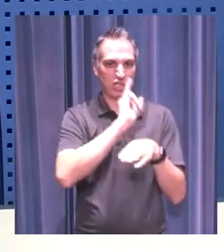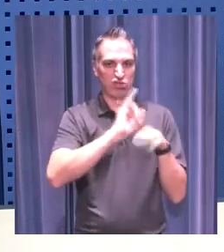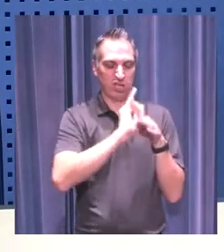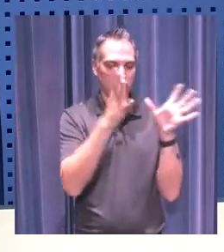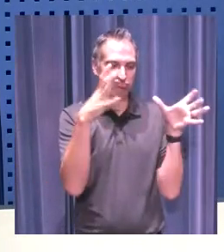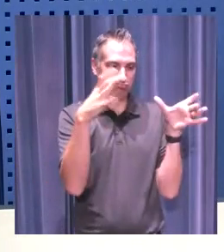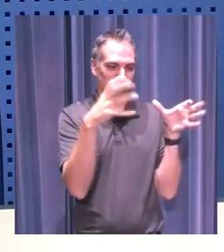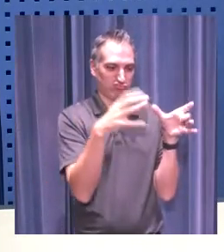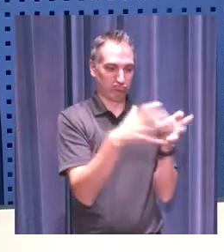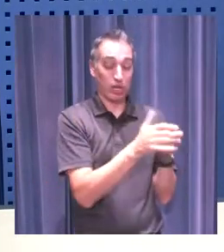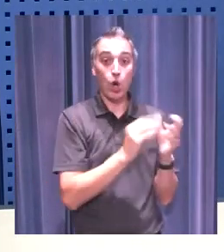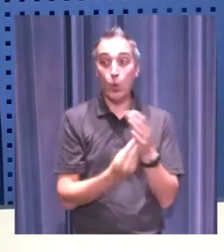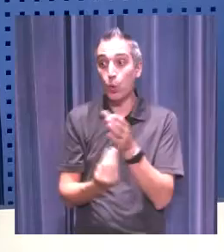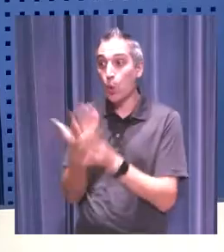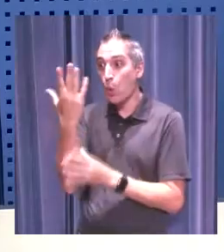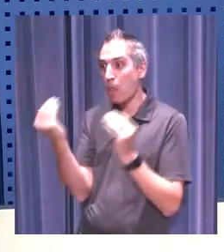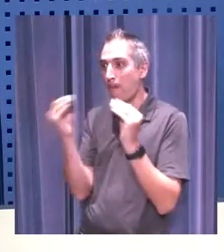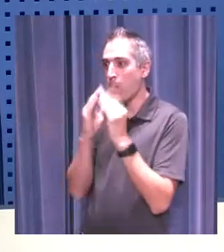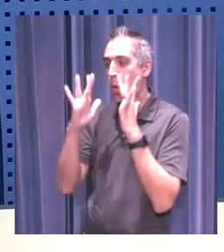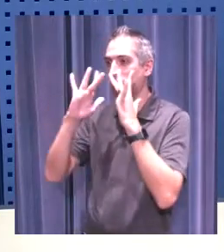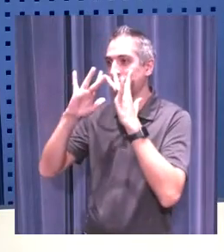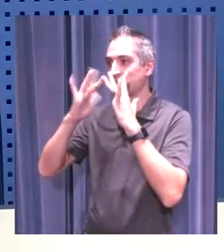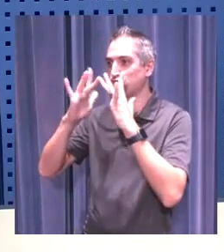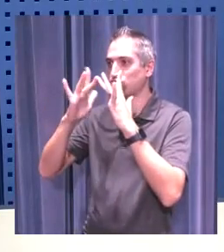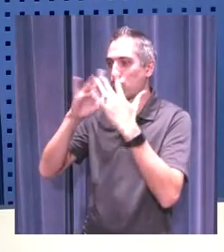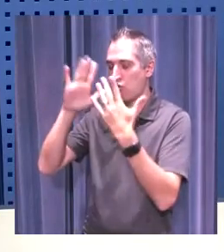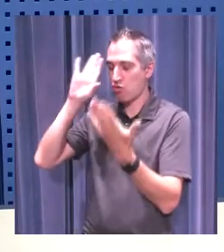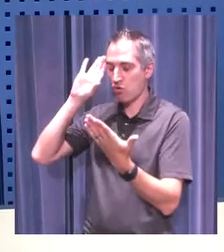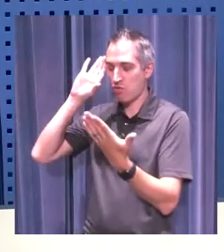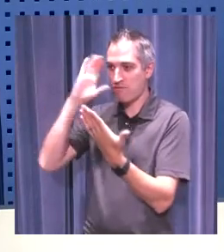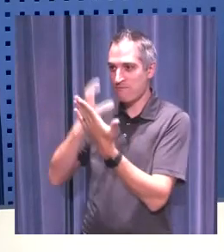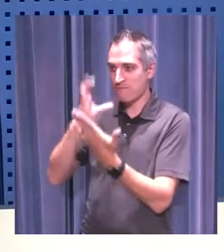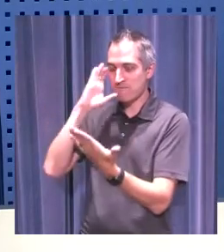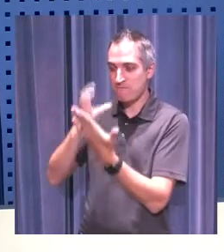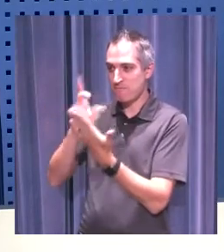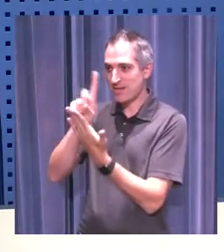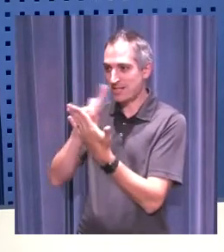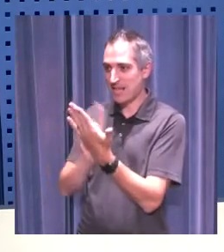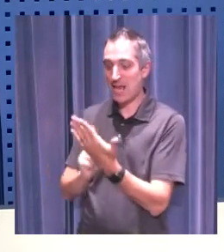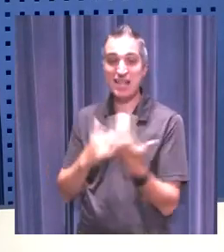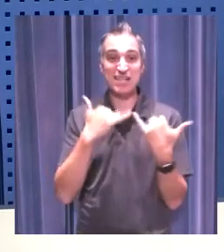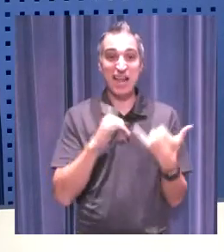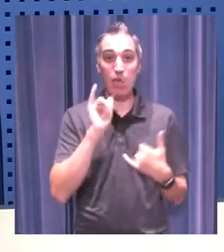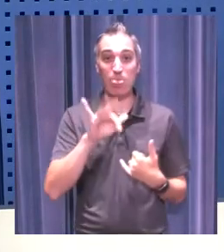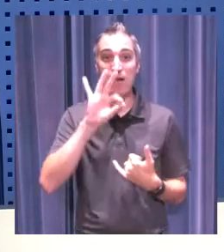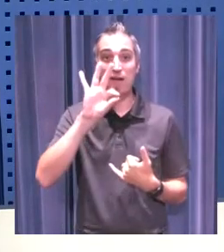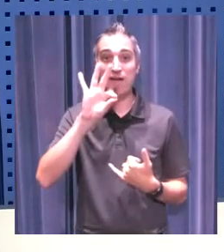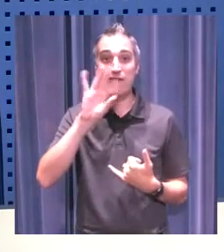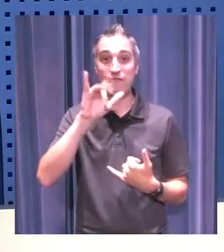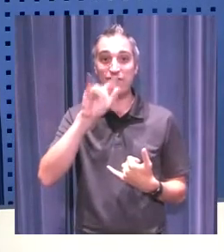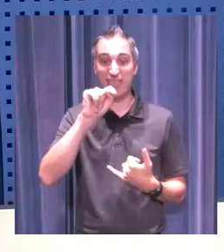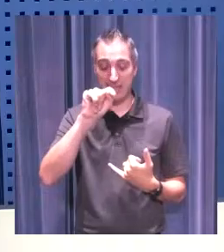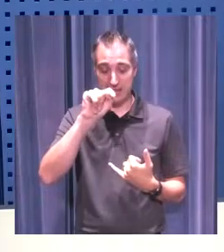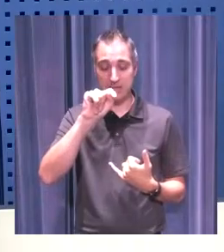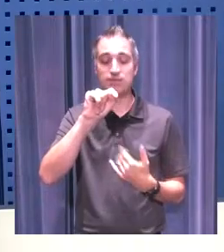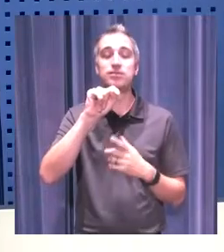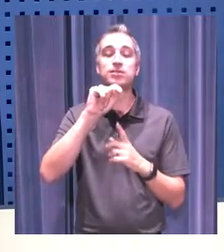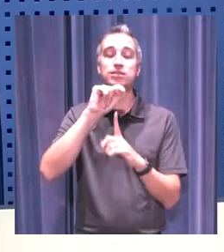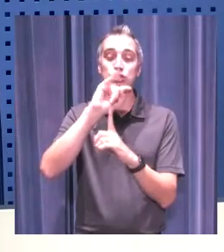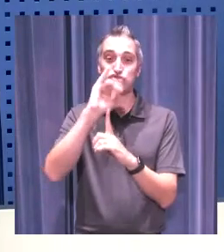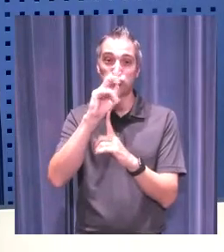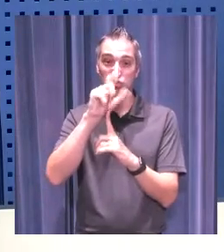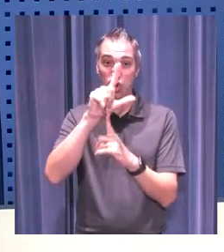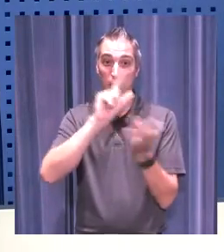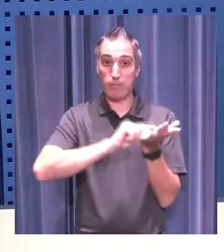while forecasting growth for more digitally oriented design. As the now defunct Flint Journal print facility confirms,